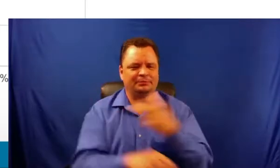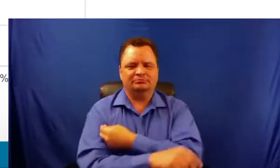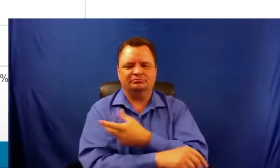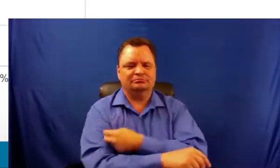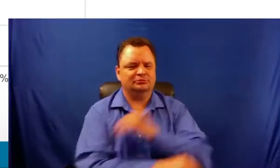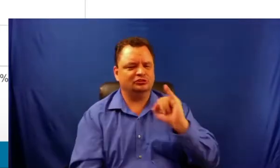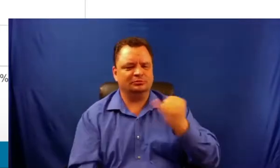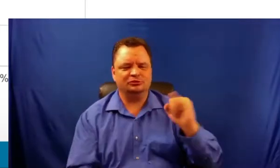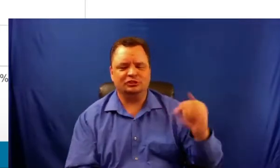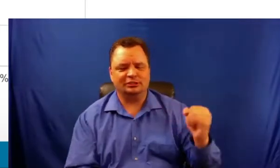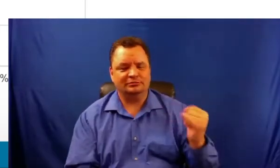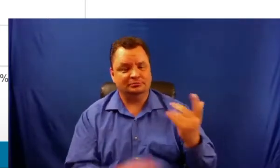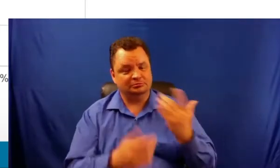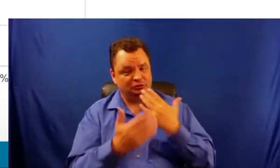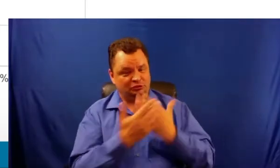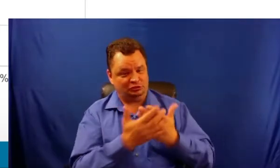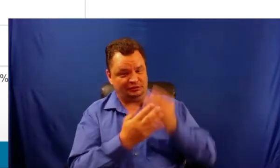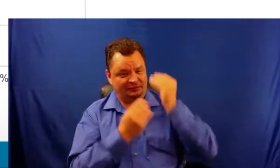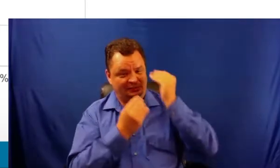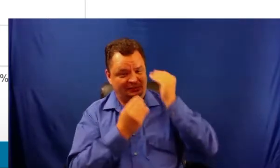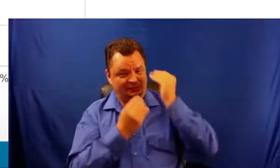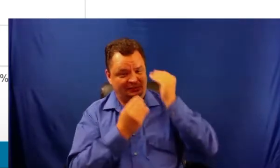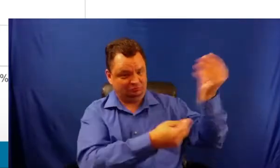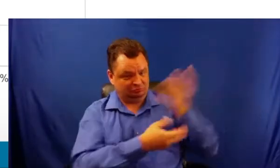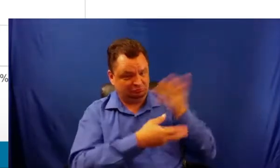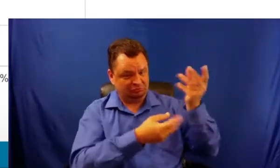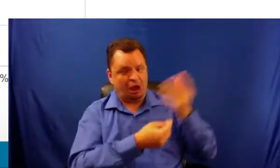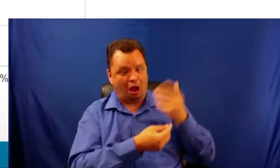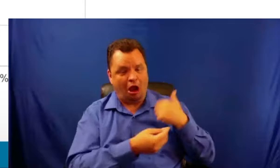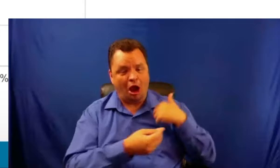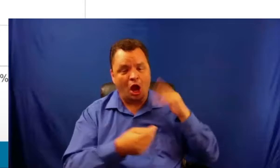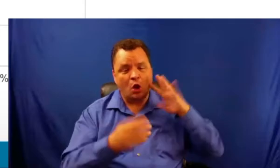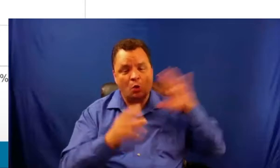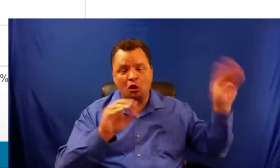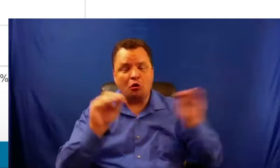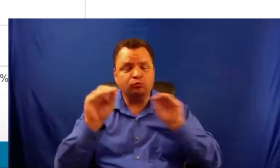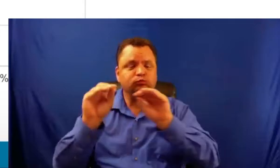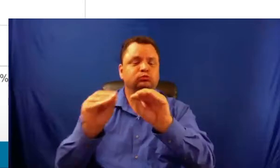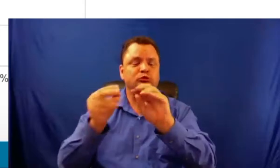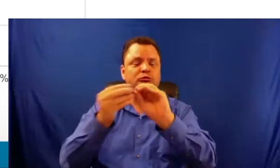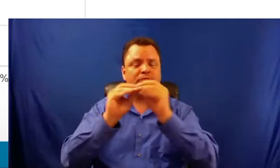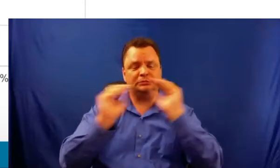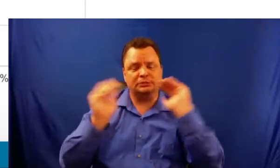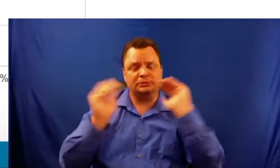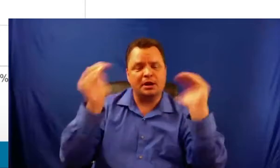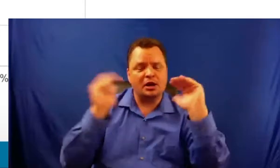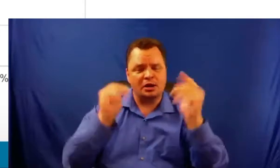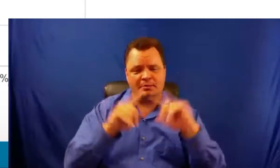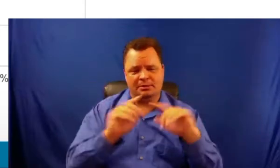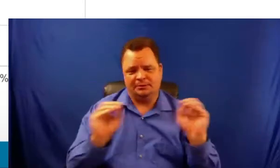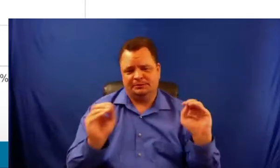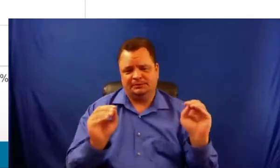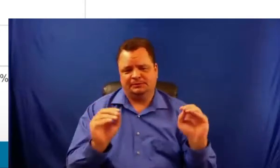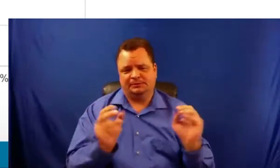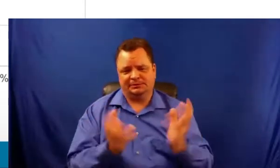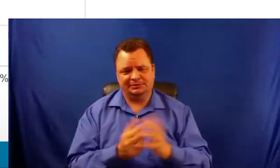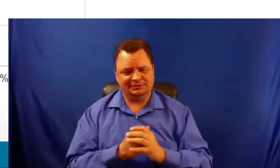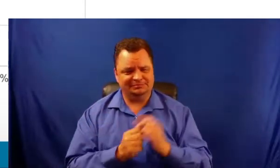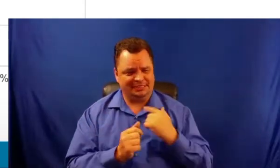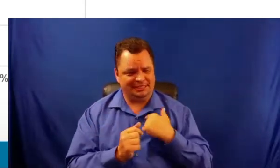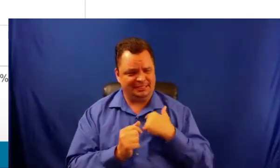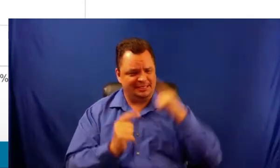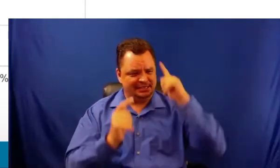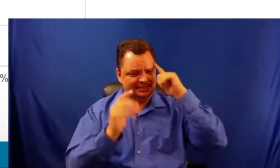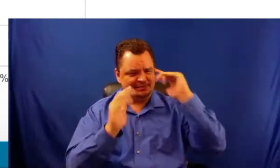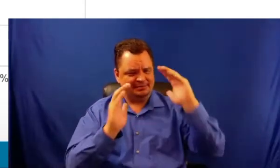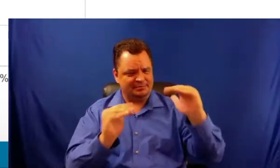as these studies come through, we'll be able to compare them. Again, going into it, we suspected that the mRNA vaccines had a slightly